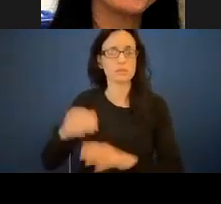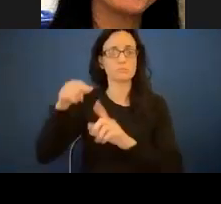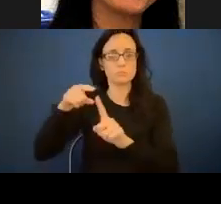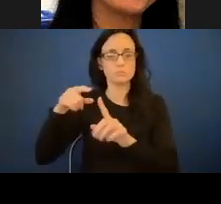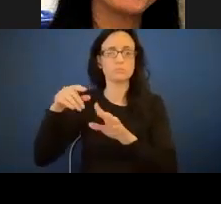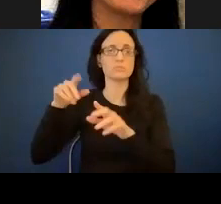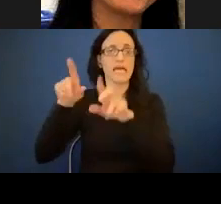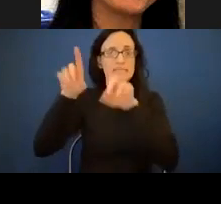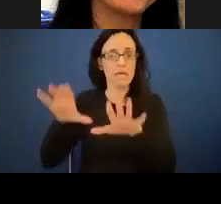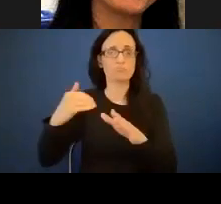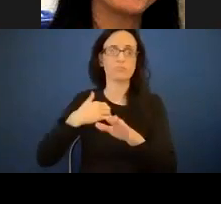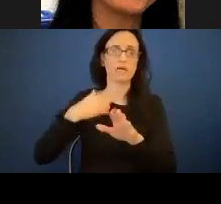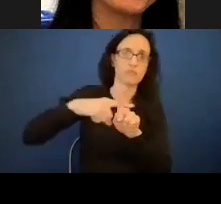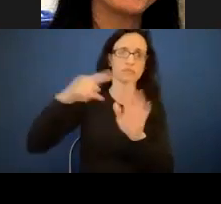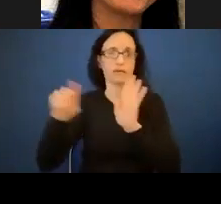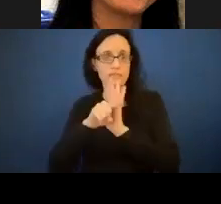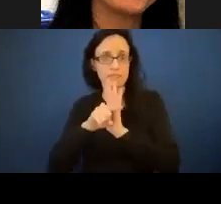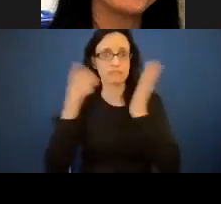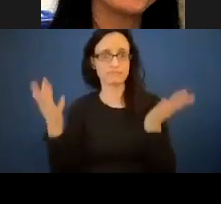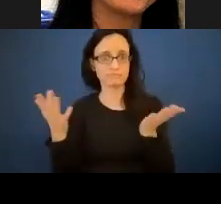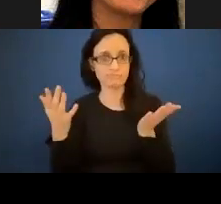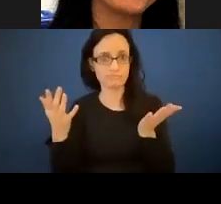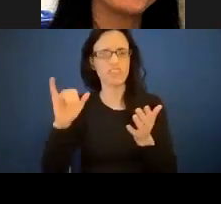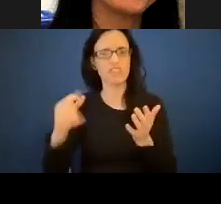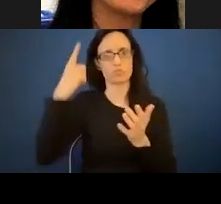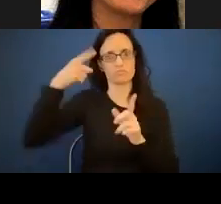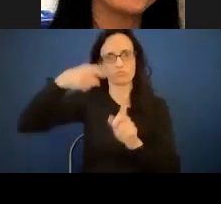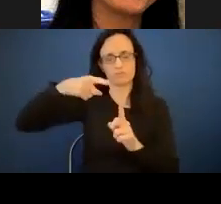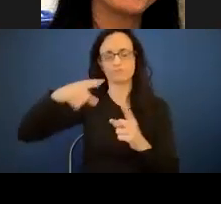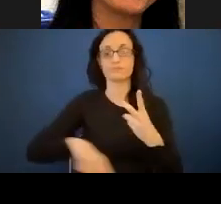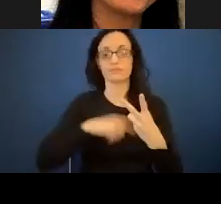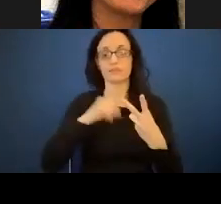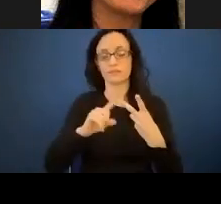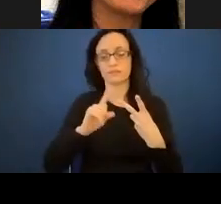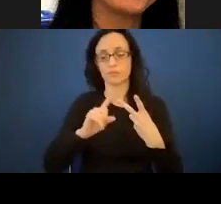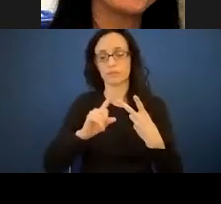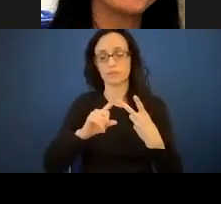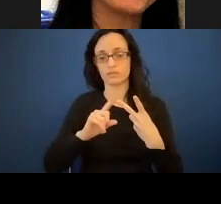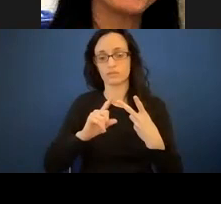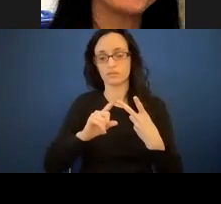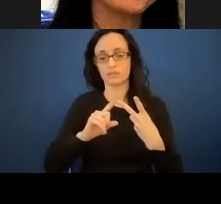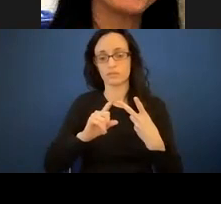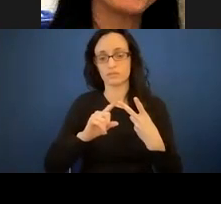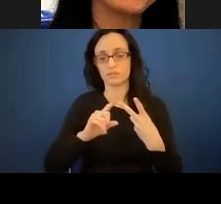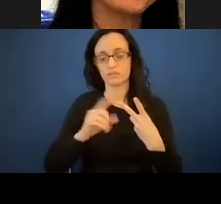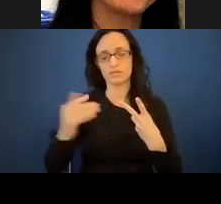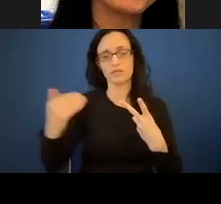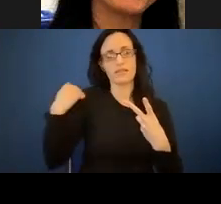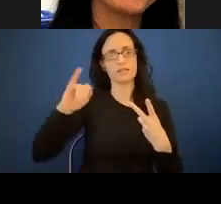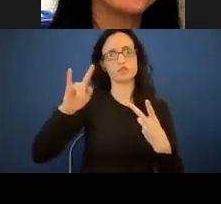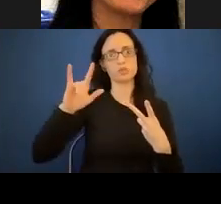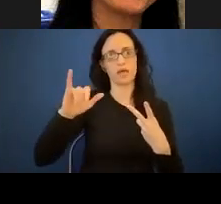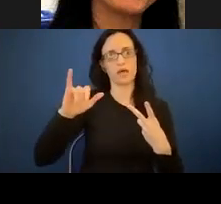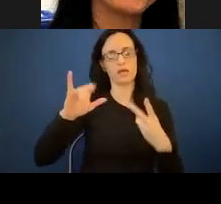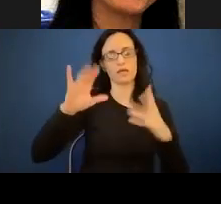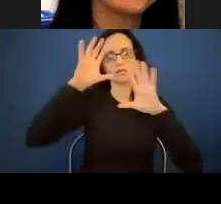So that's one point. The second point, I think last July, the superintendent Casilius